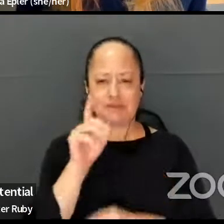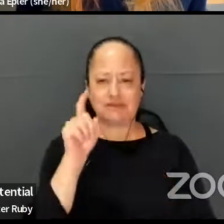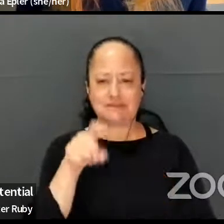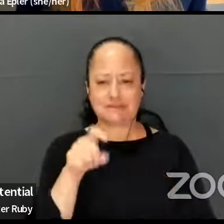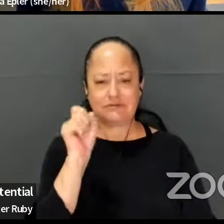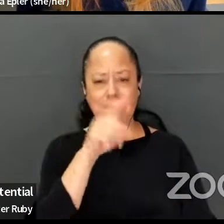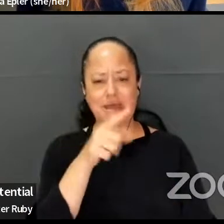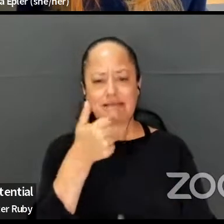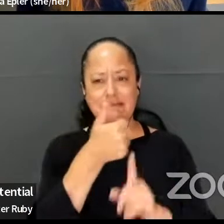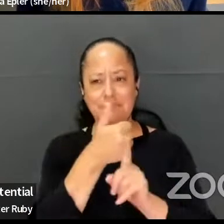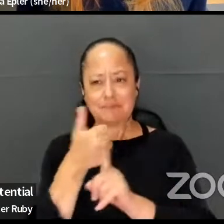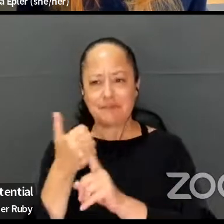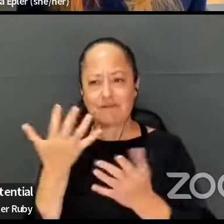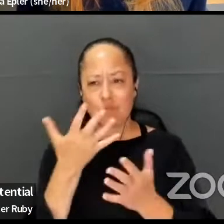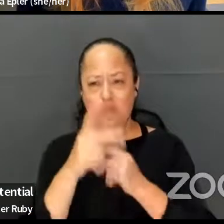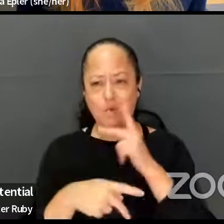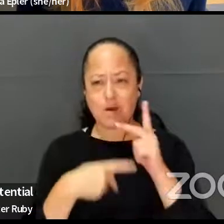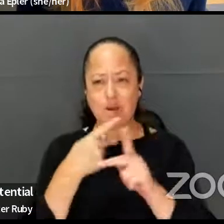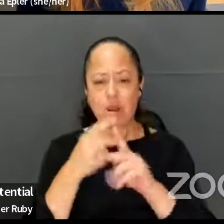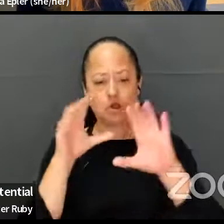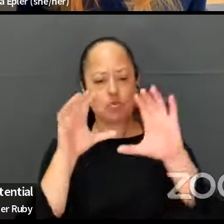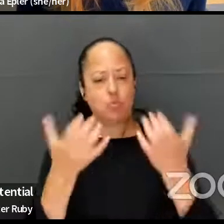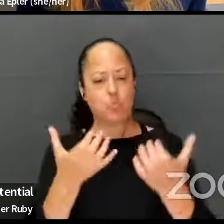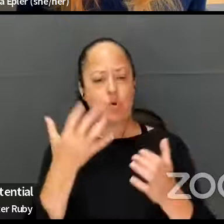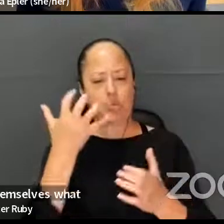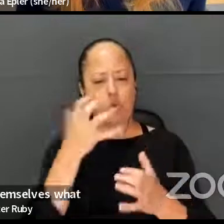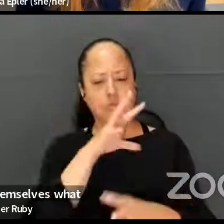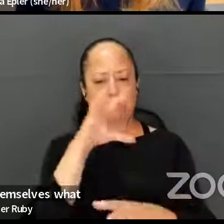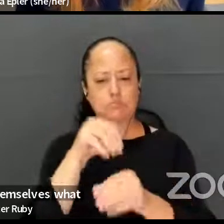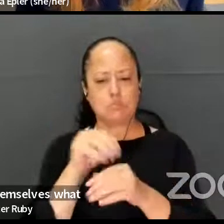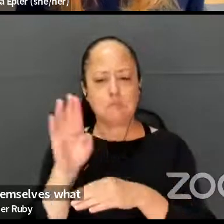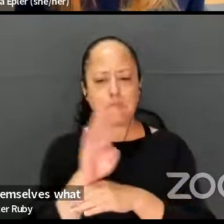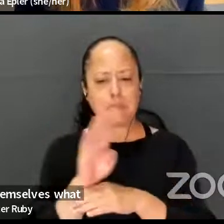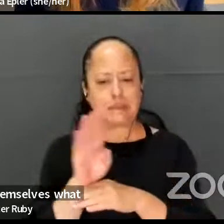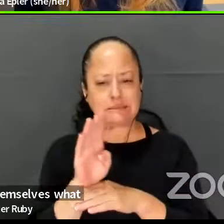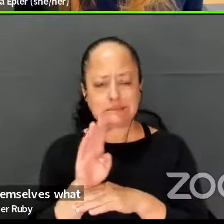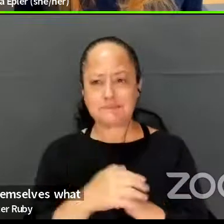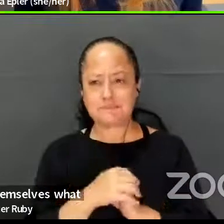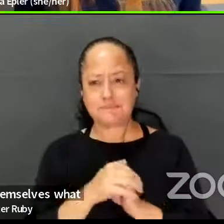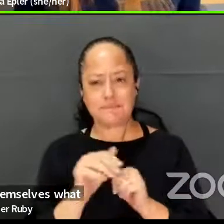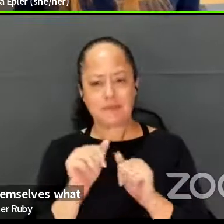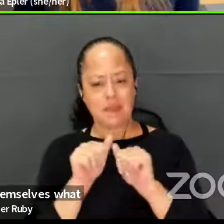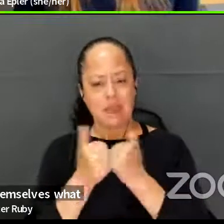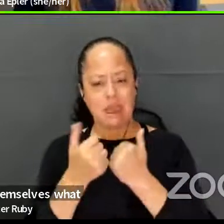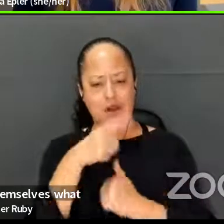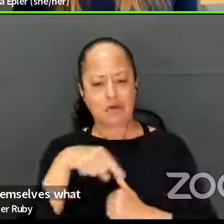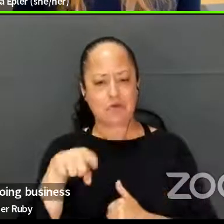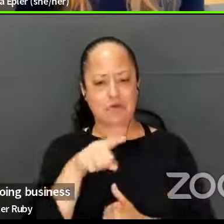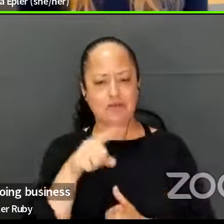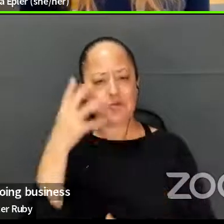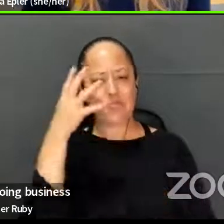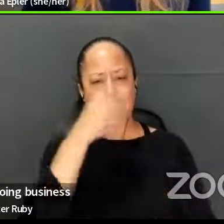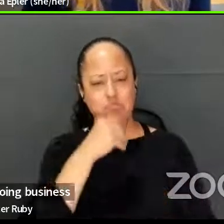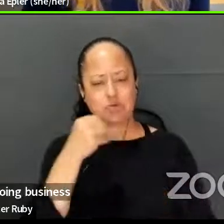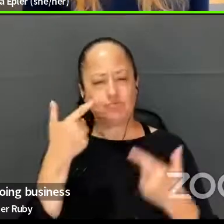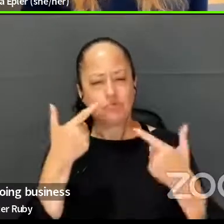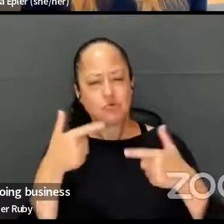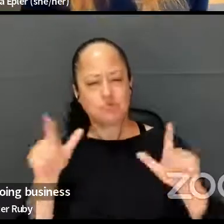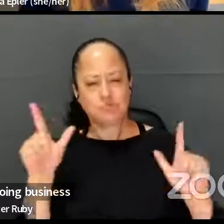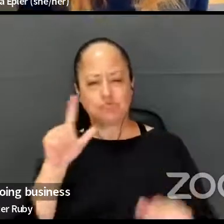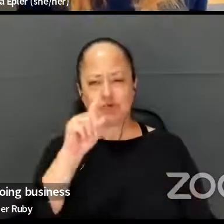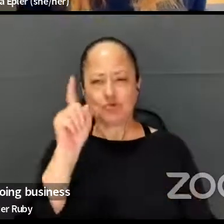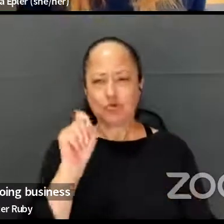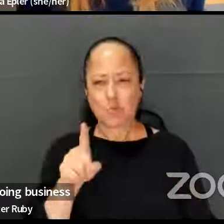themselves, what kind of world do they want to be doing business in, right? Like how do they want, it's a pretty existential question.